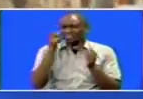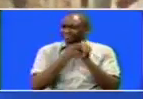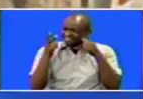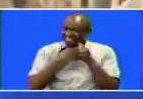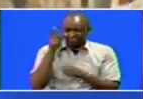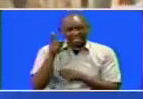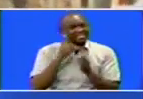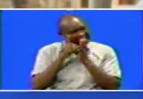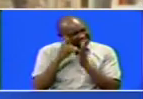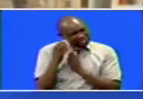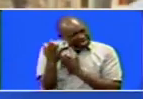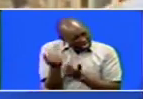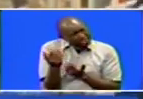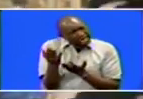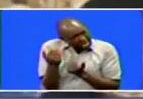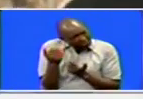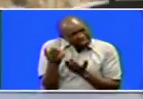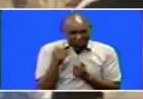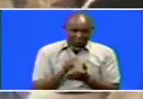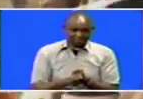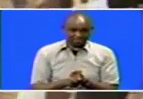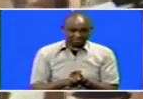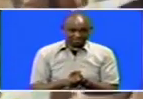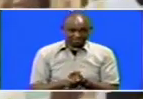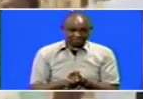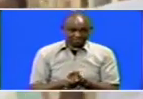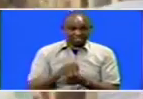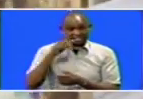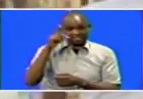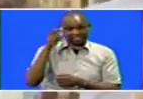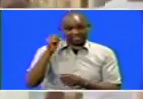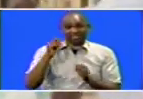date inches closer and closer. Duncan Khaemba, KTN.